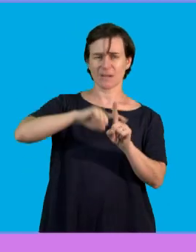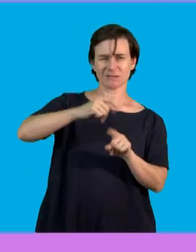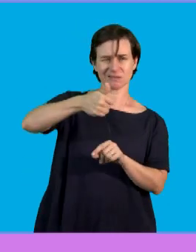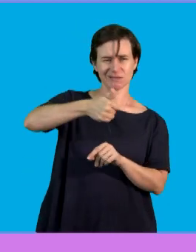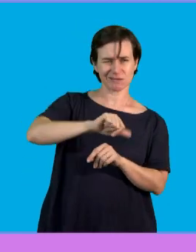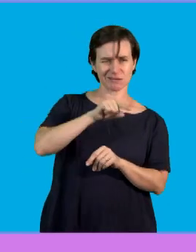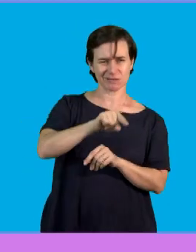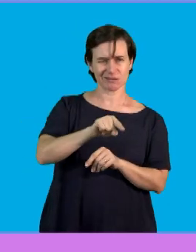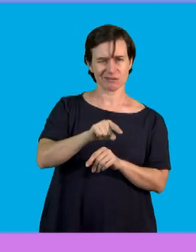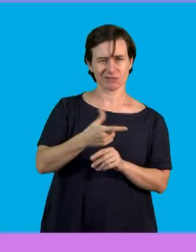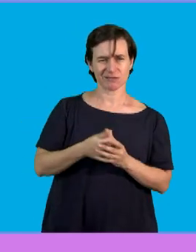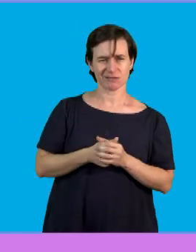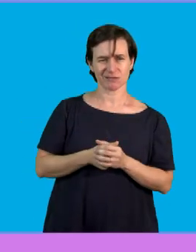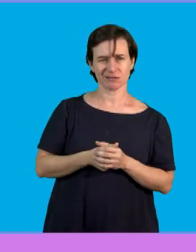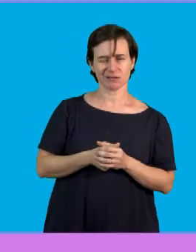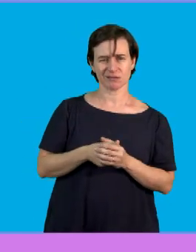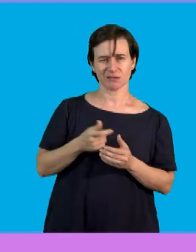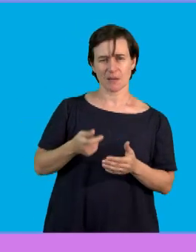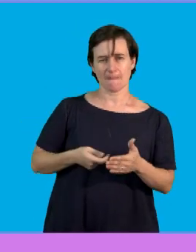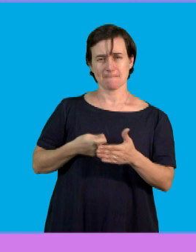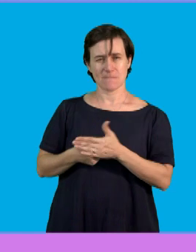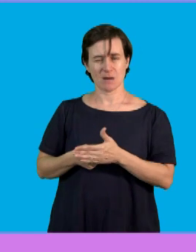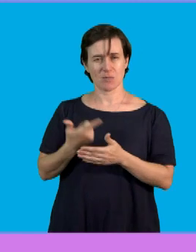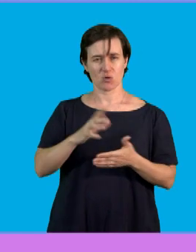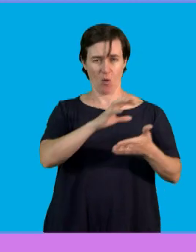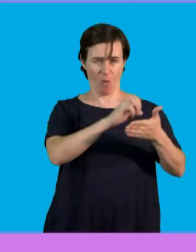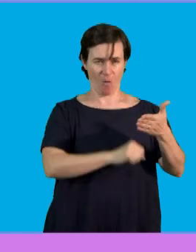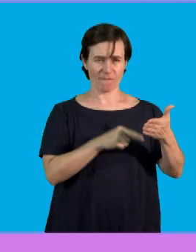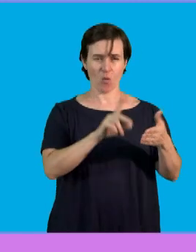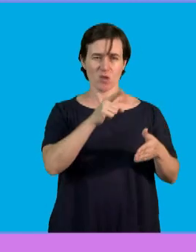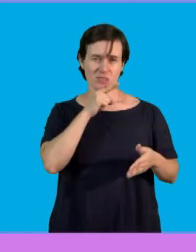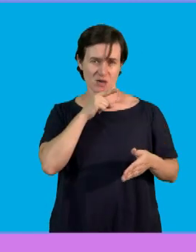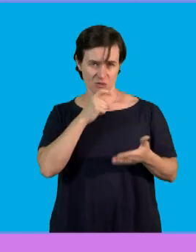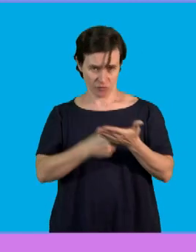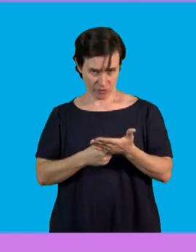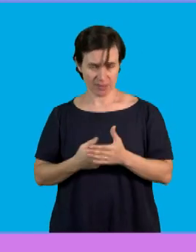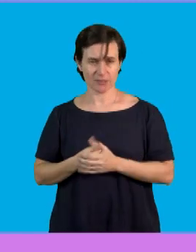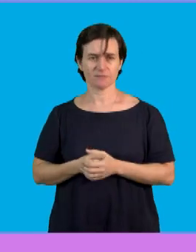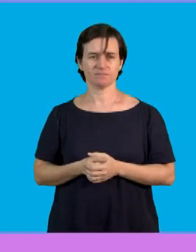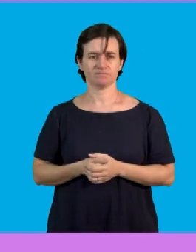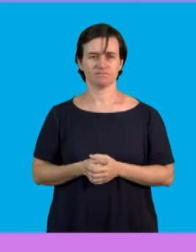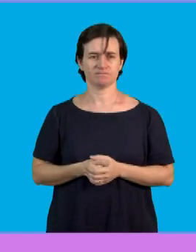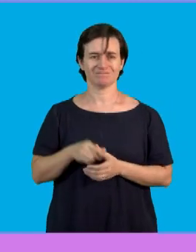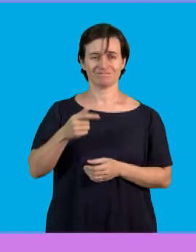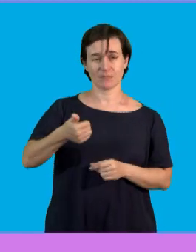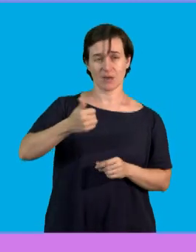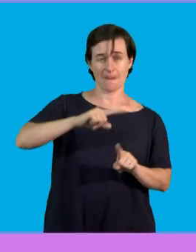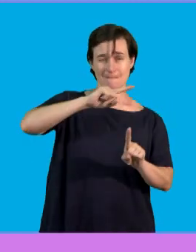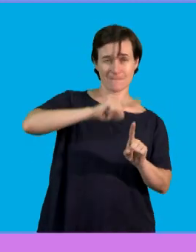we also have a debit of 1,000 that was made